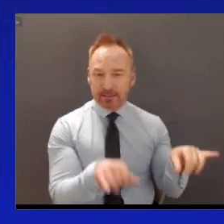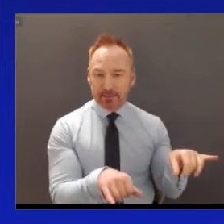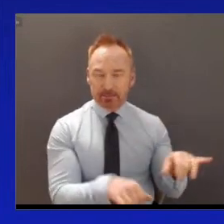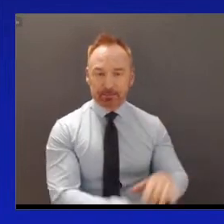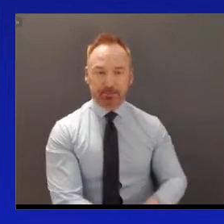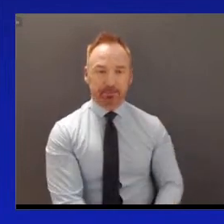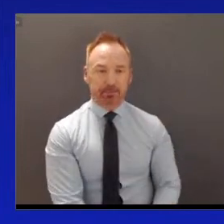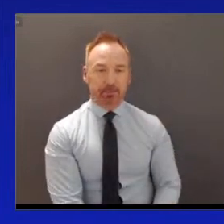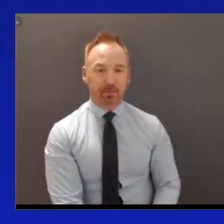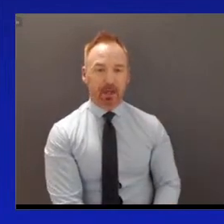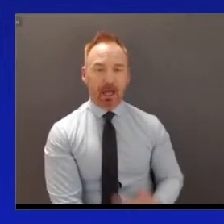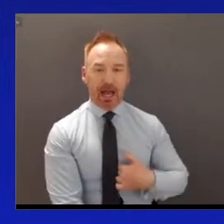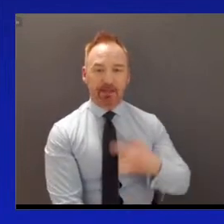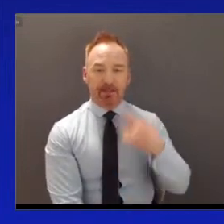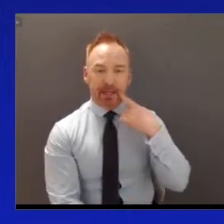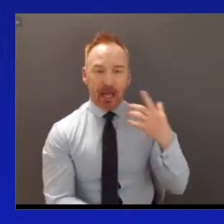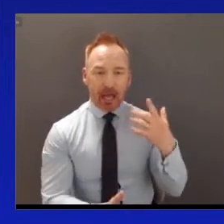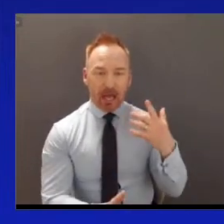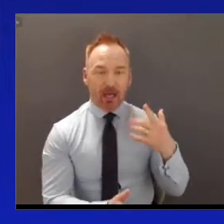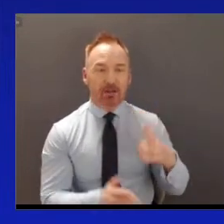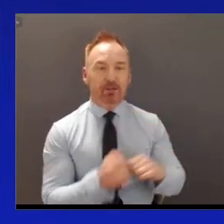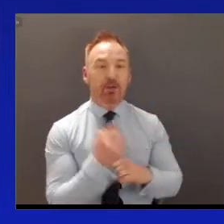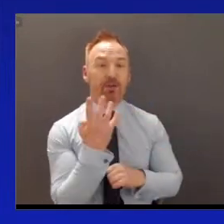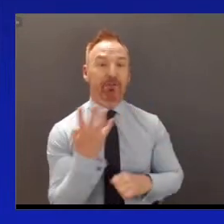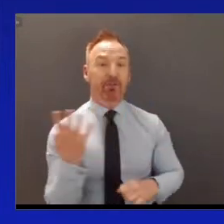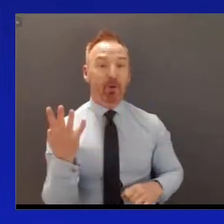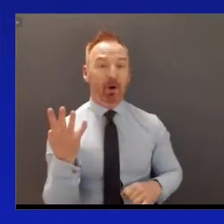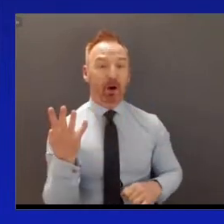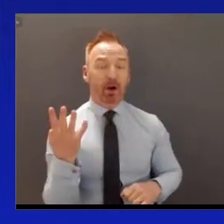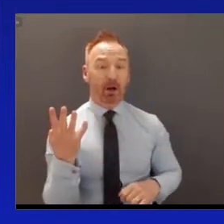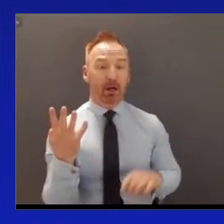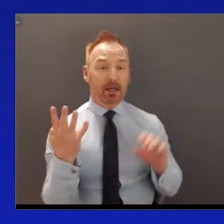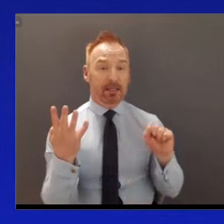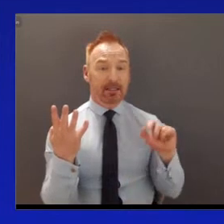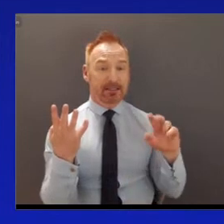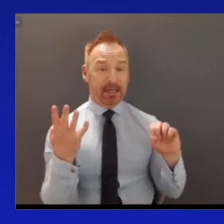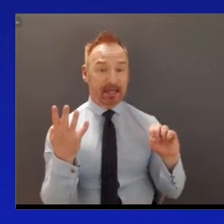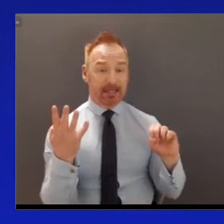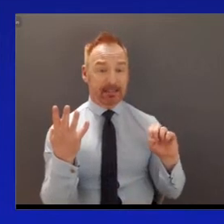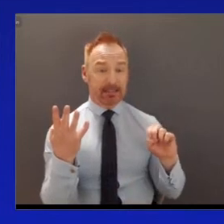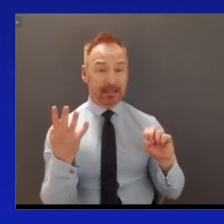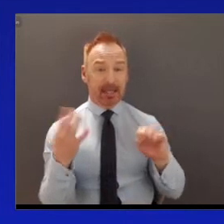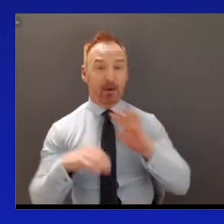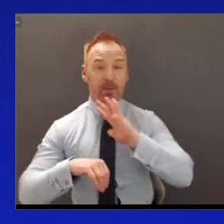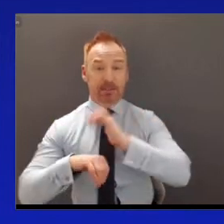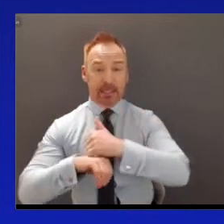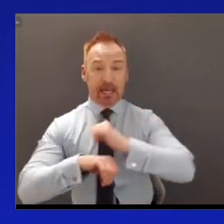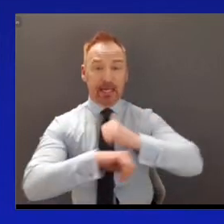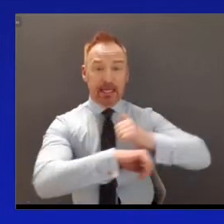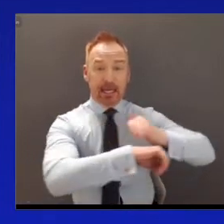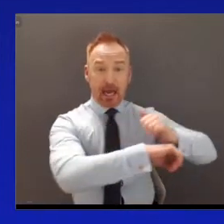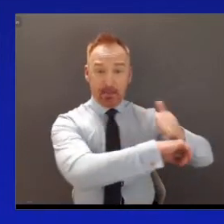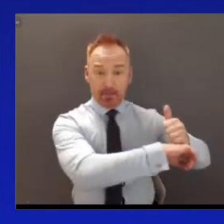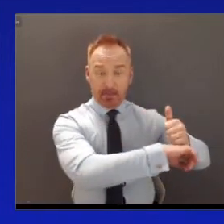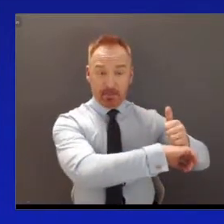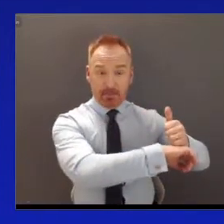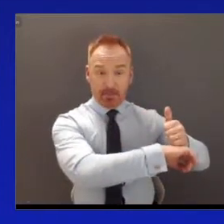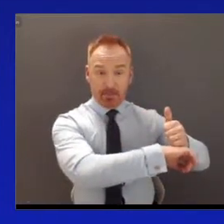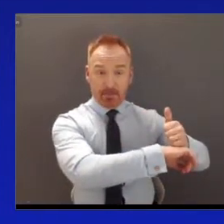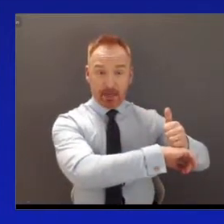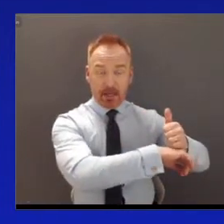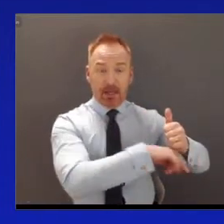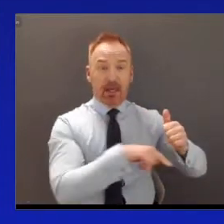I'll start first. So the 4 sites that were established were based on existing